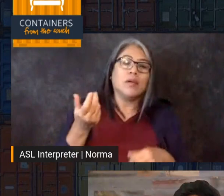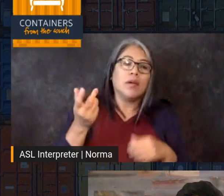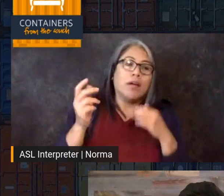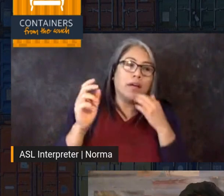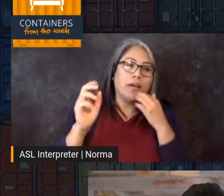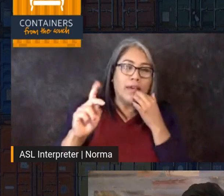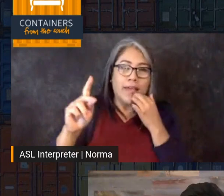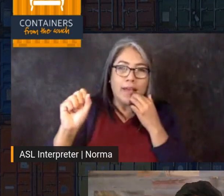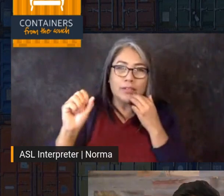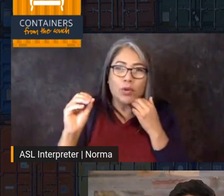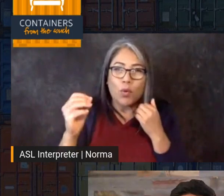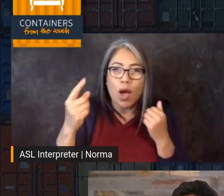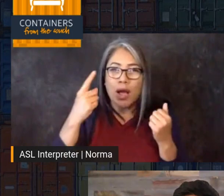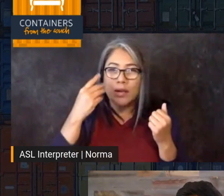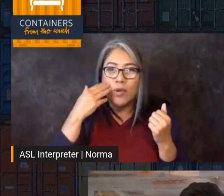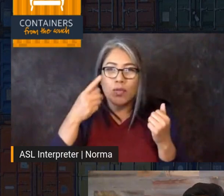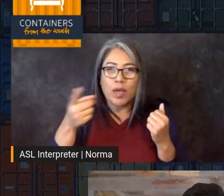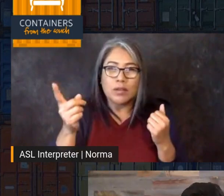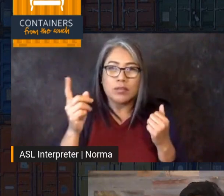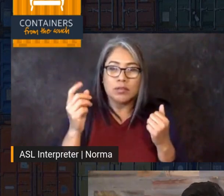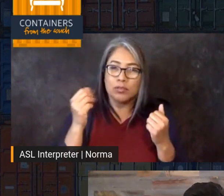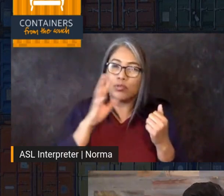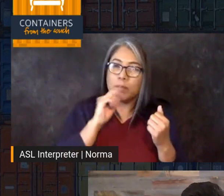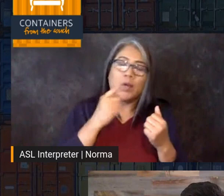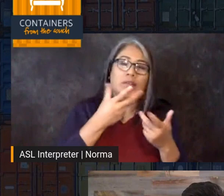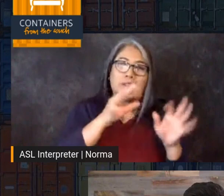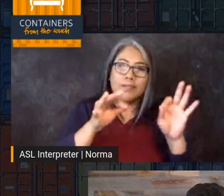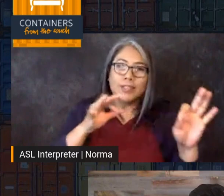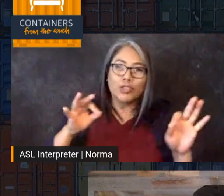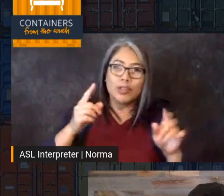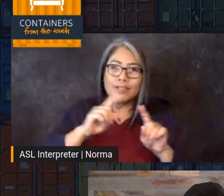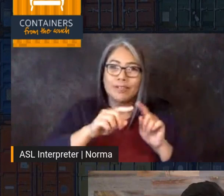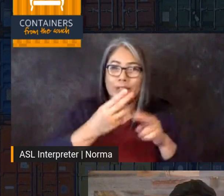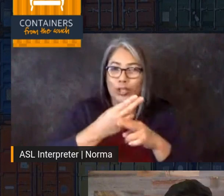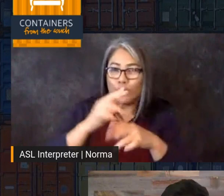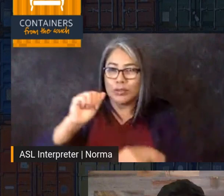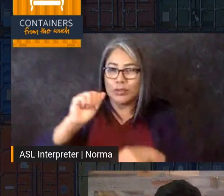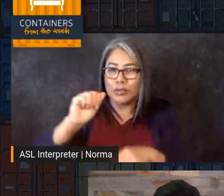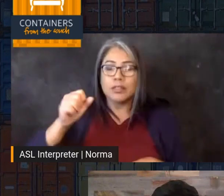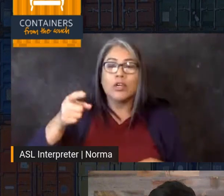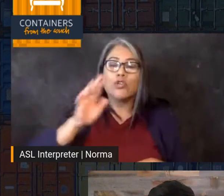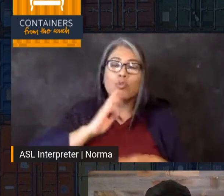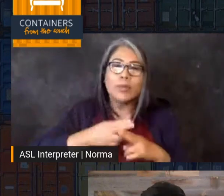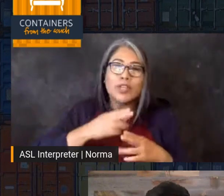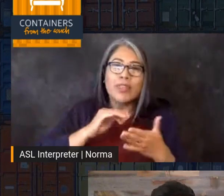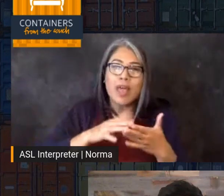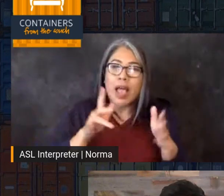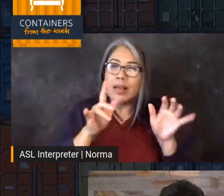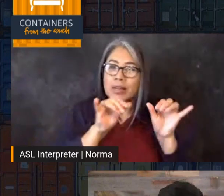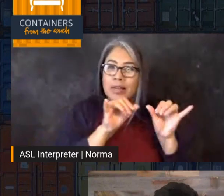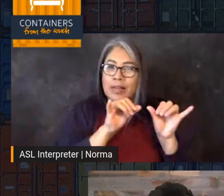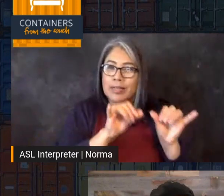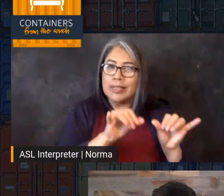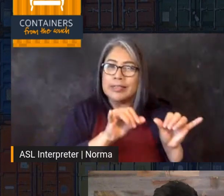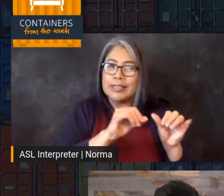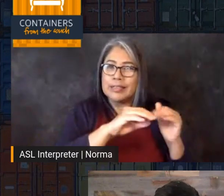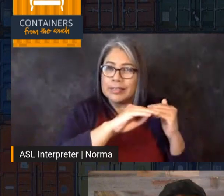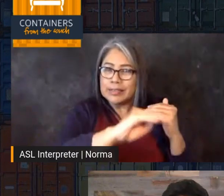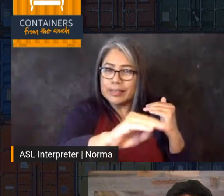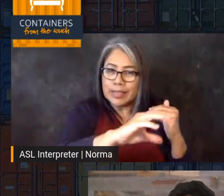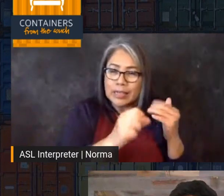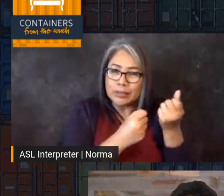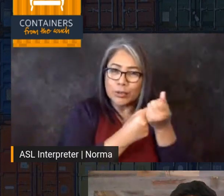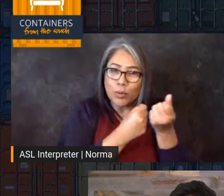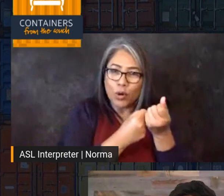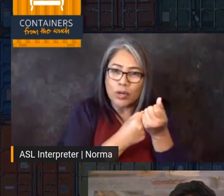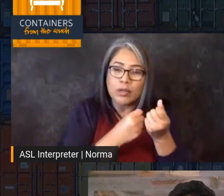consistency and support between an EKS on AWS versus an EKS on-premises environment is critical to